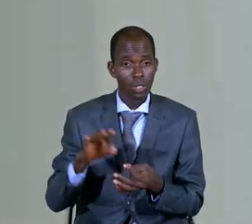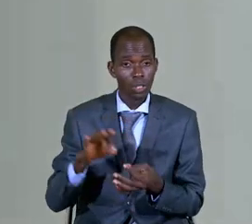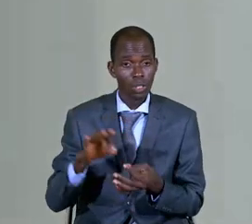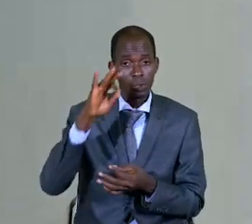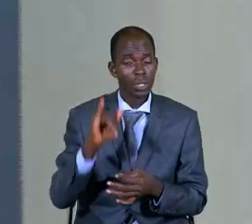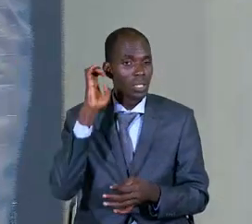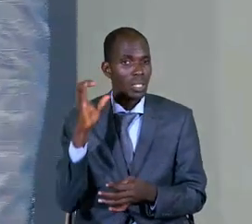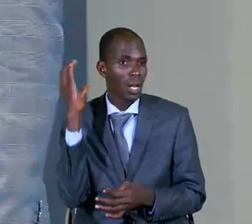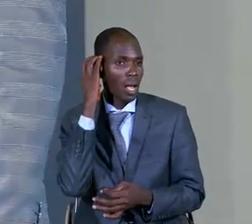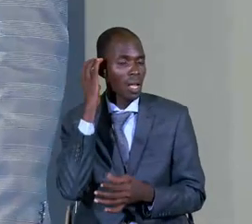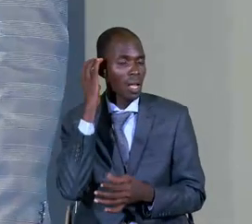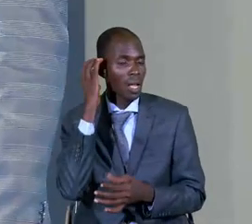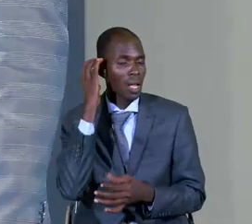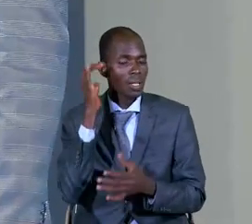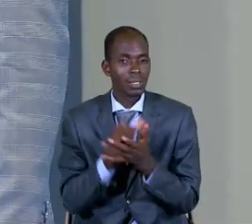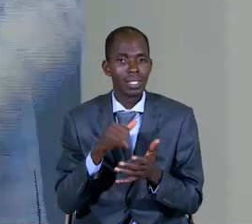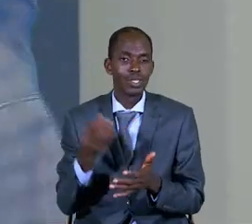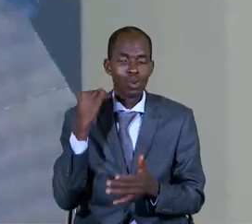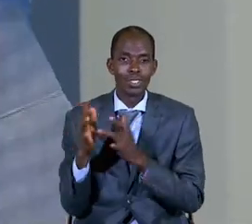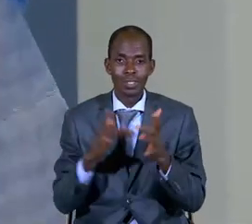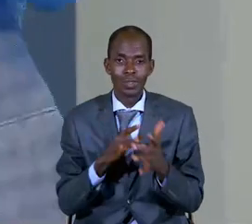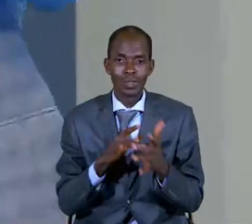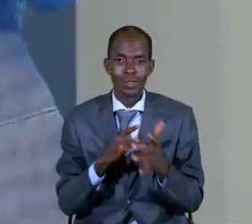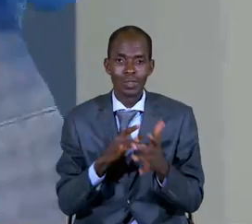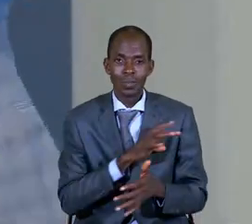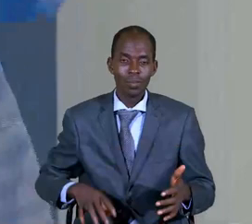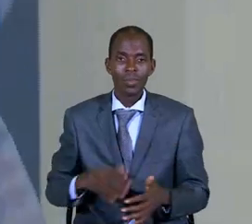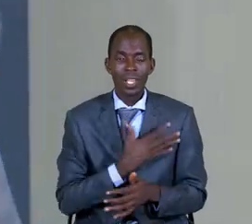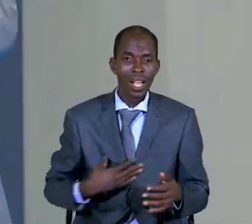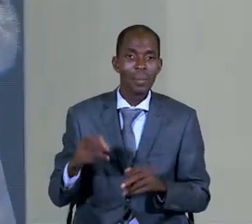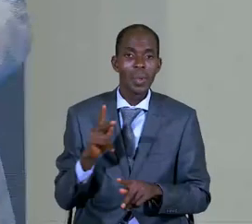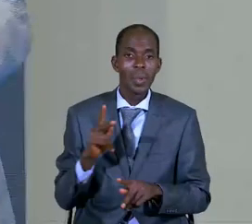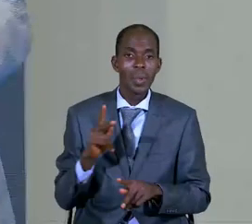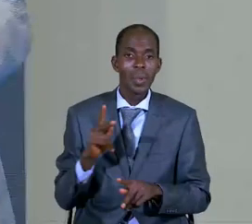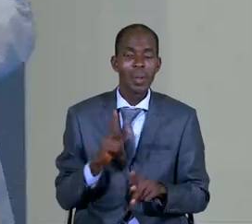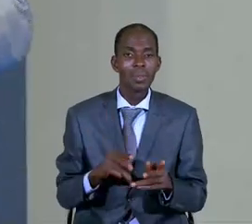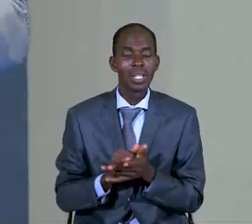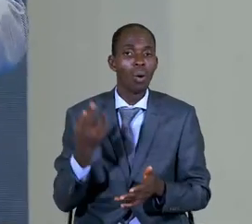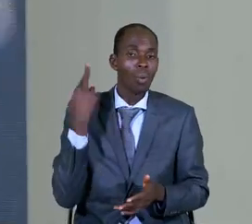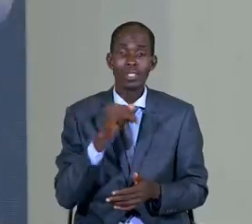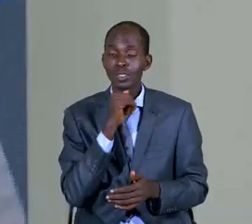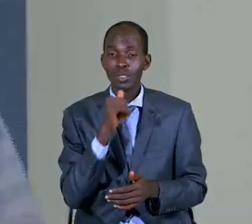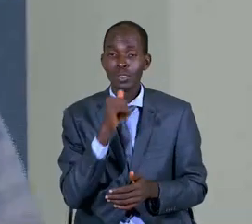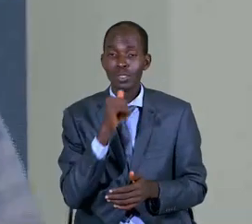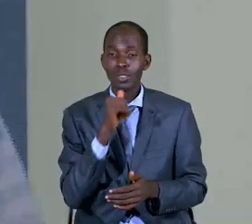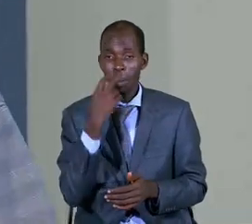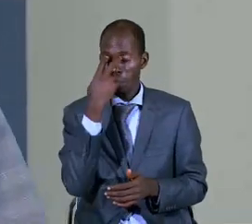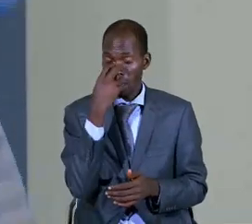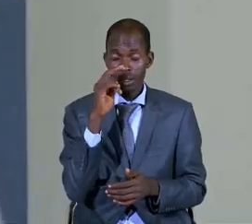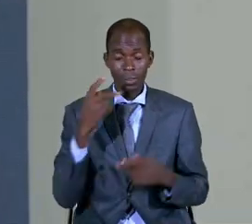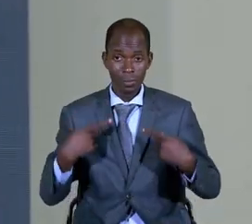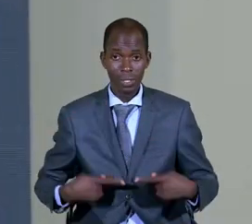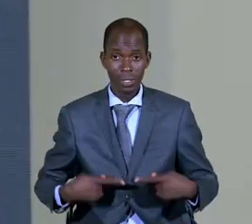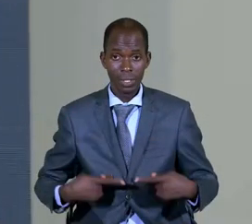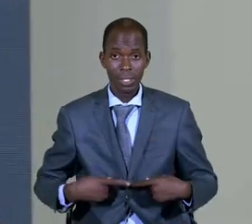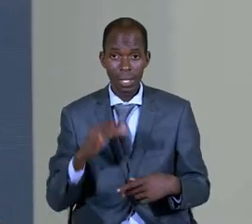heard it was Jesus Christ. And the people that were not blind physically, but they were